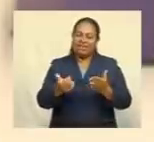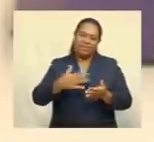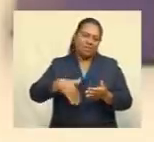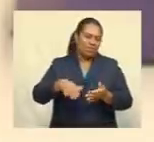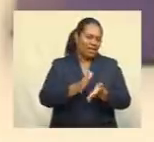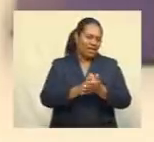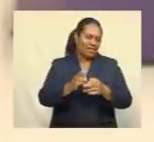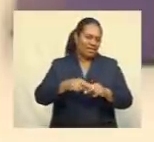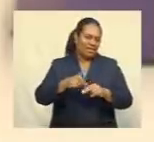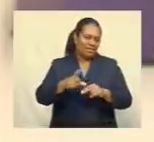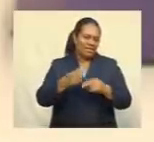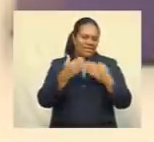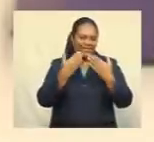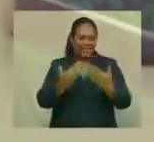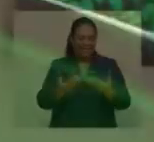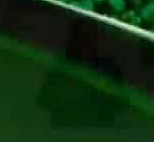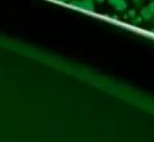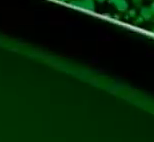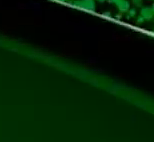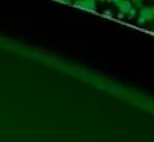Bank, Vinaka.